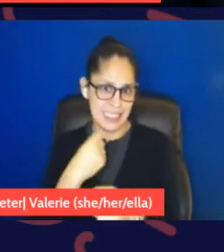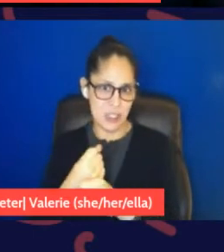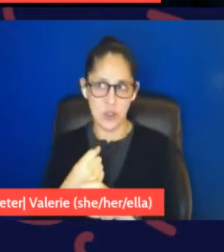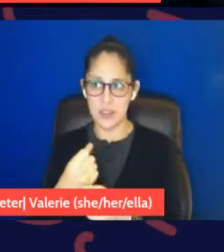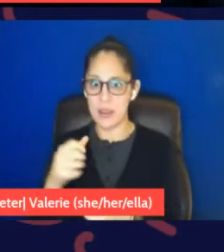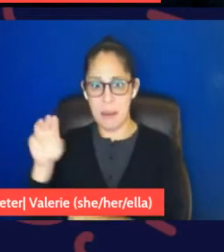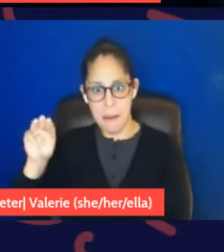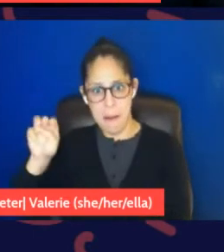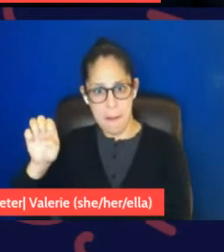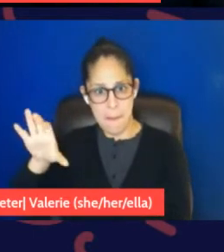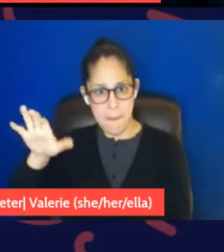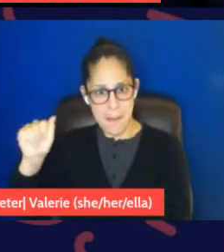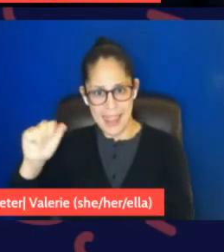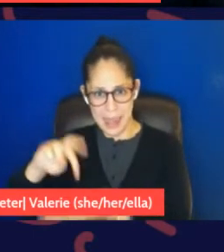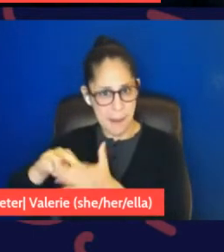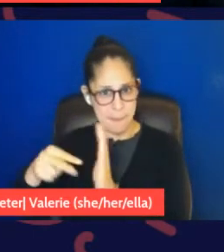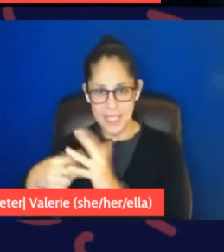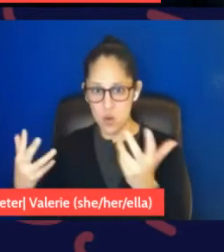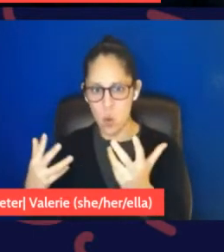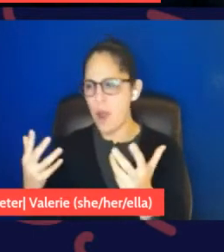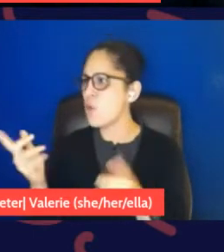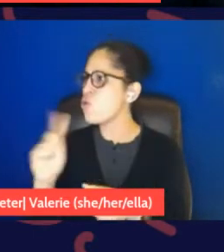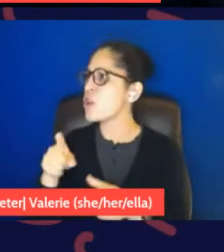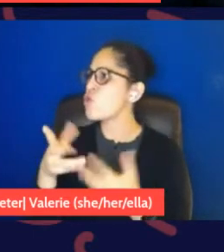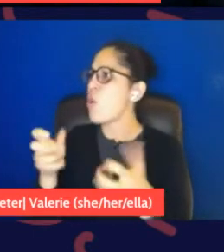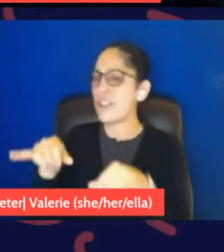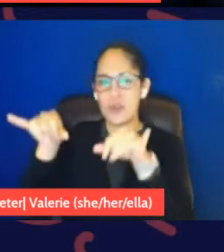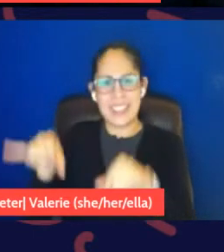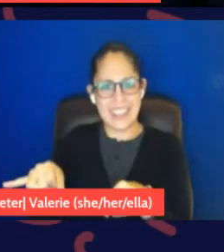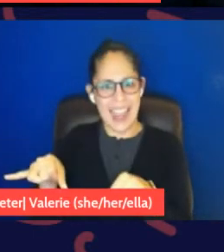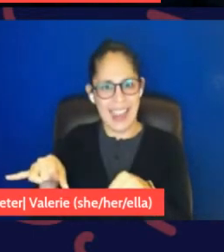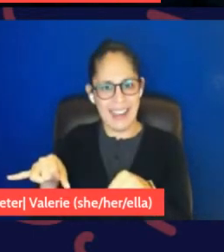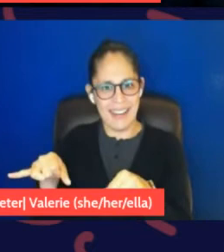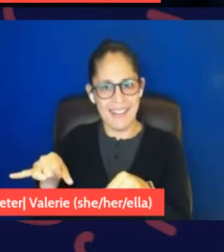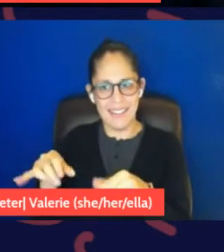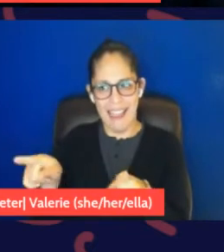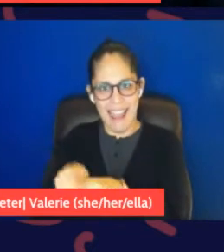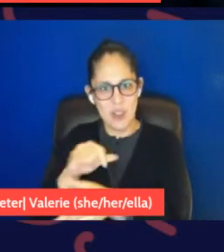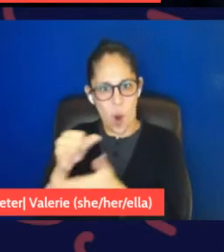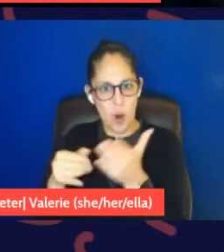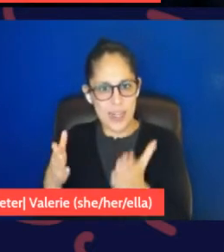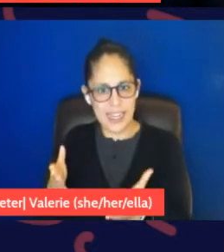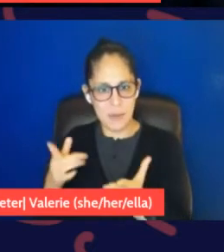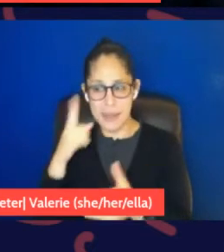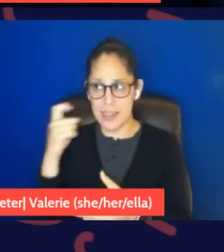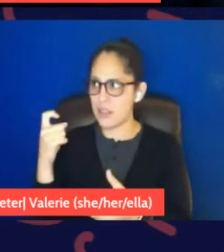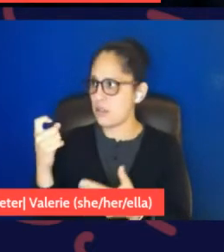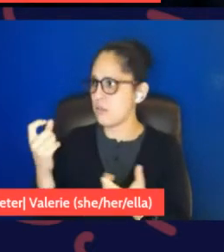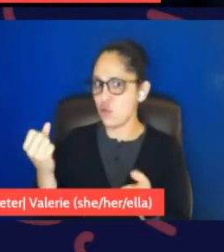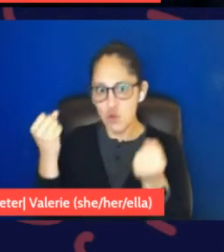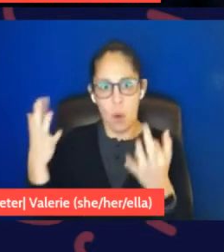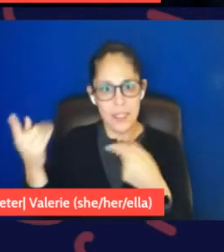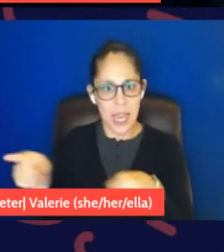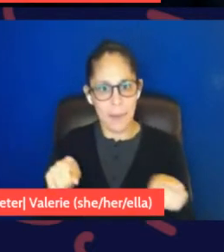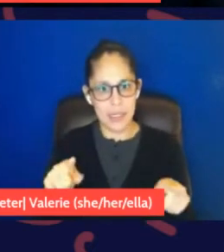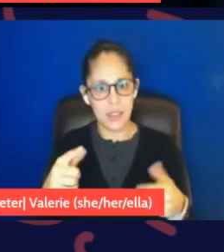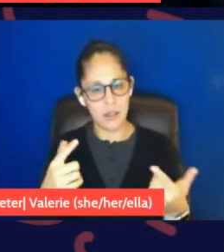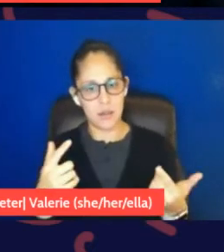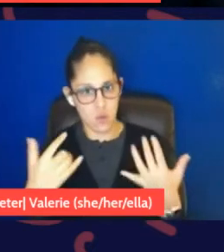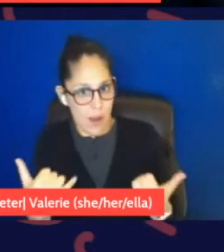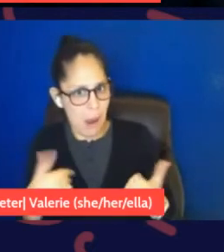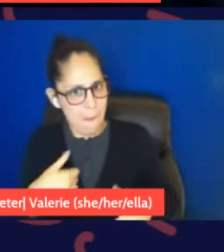you want to be as an artist, because there was so much happening. And yes, I'm in New York now, but I could be in Burundi. I could be